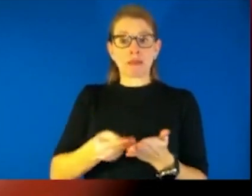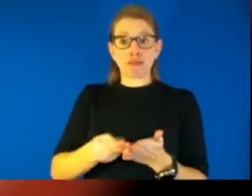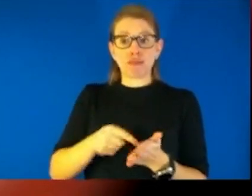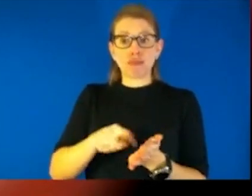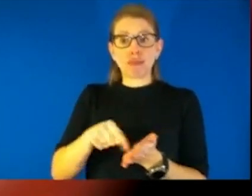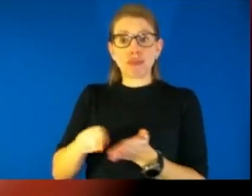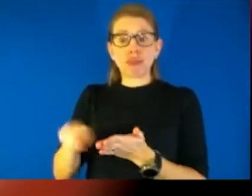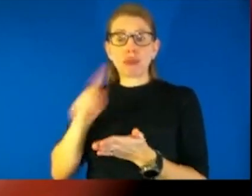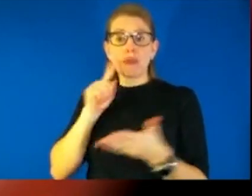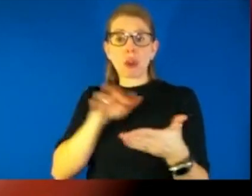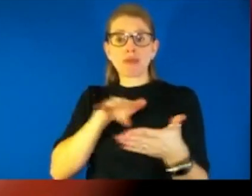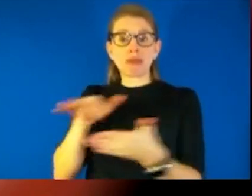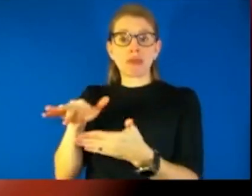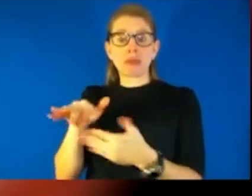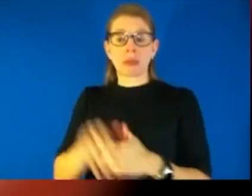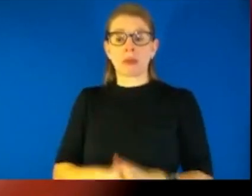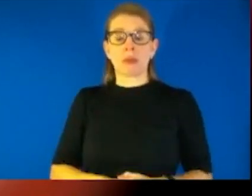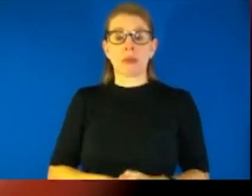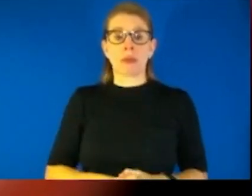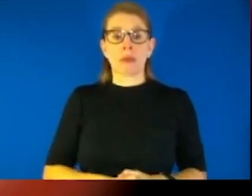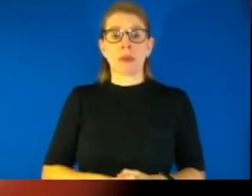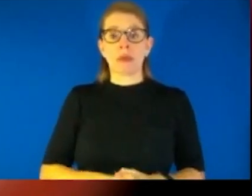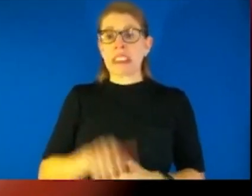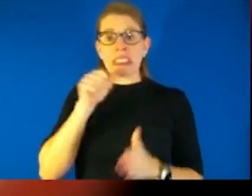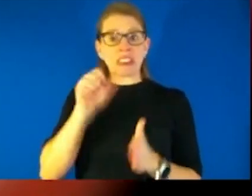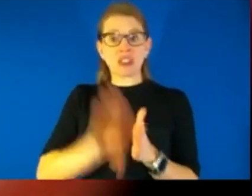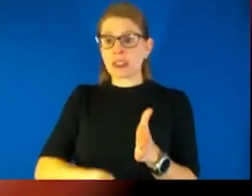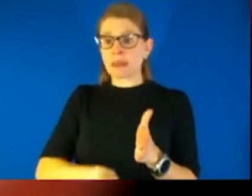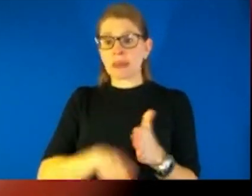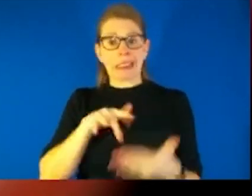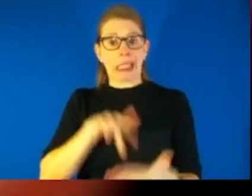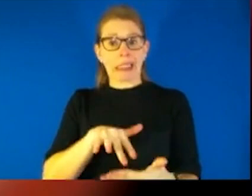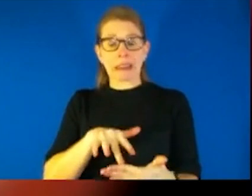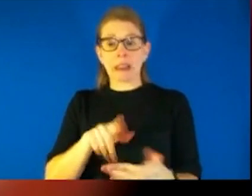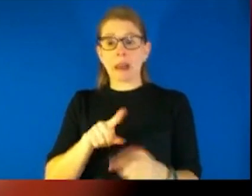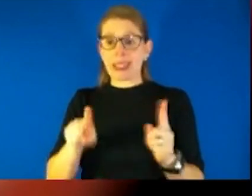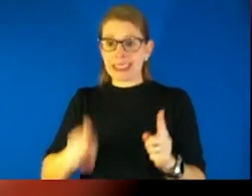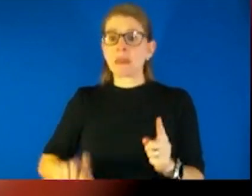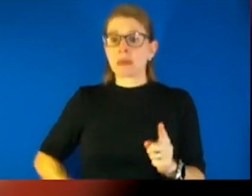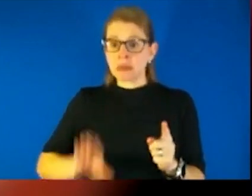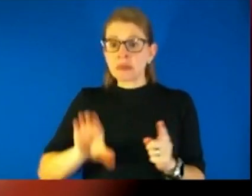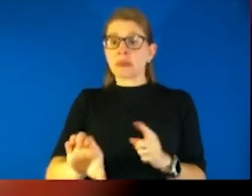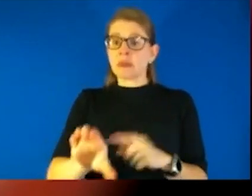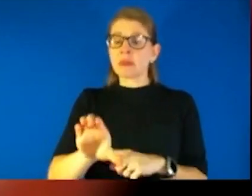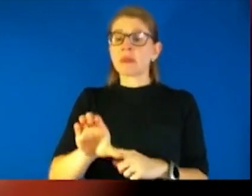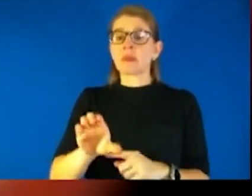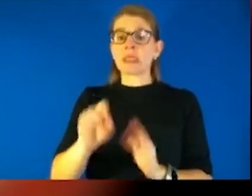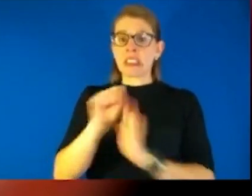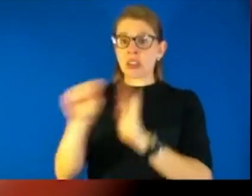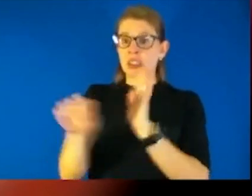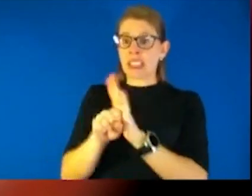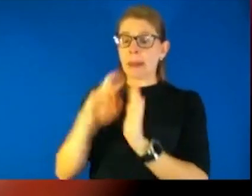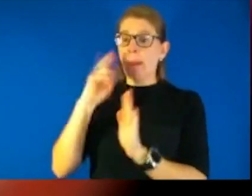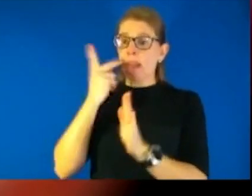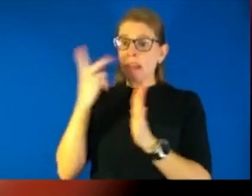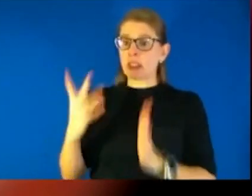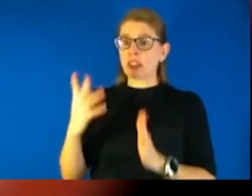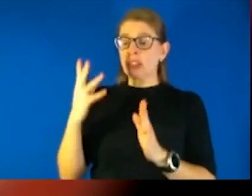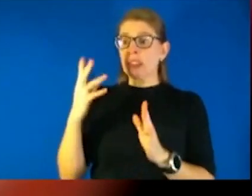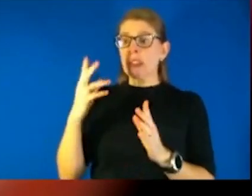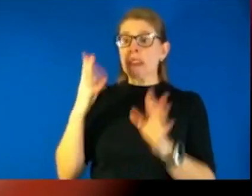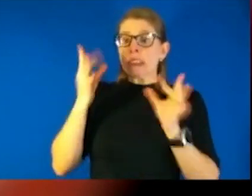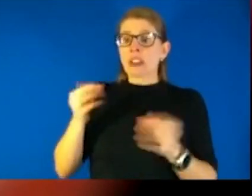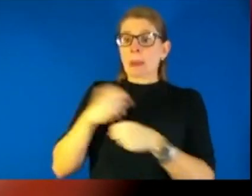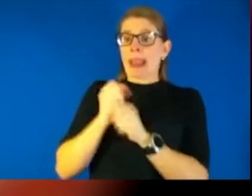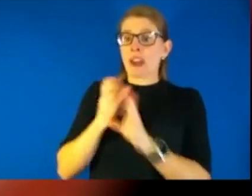This costs money. This is not cheap. And that's what I want to say to our stakeholders, politicians, decision makers, that